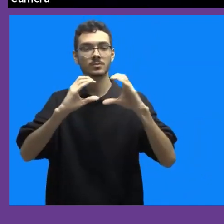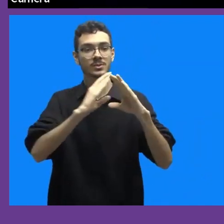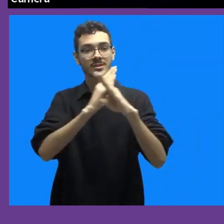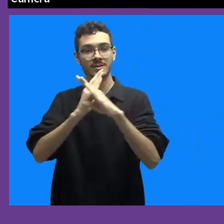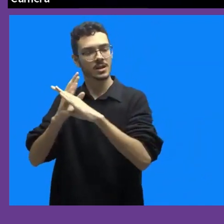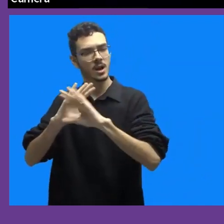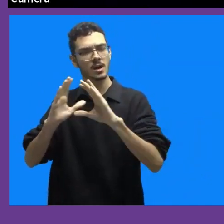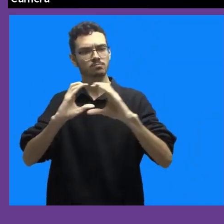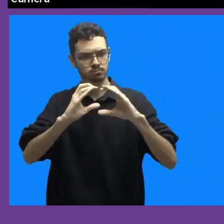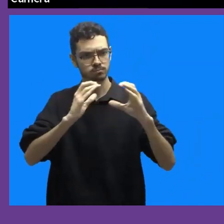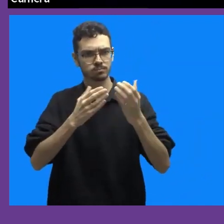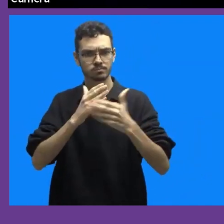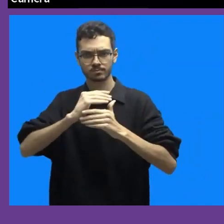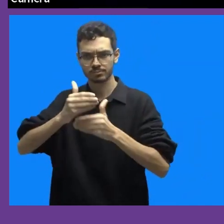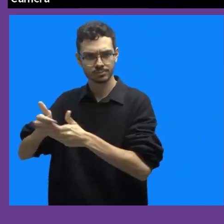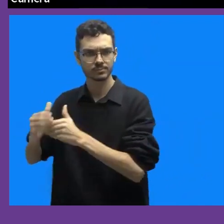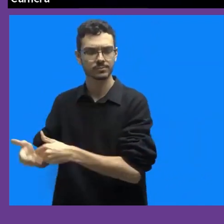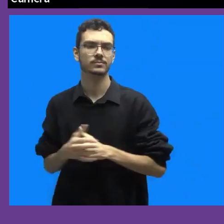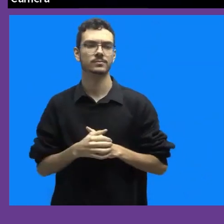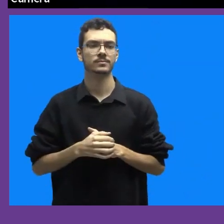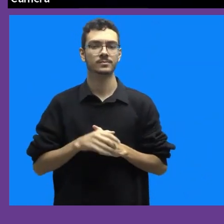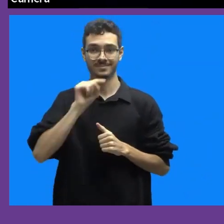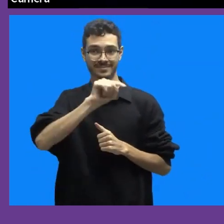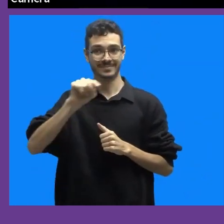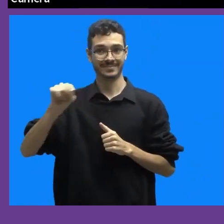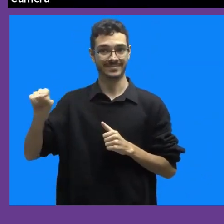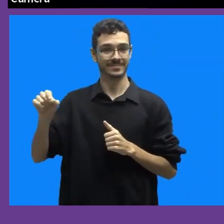is possible as we continue advancing accessibility.